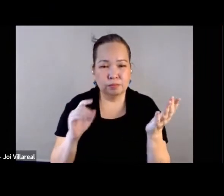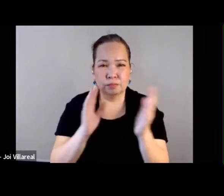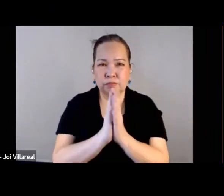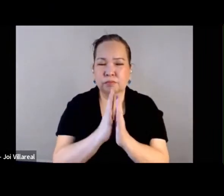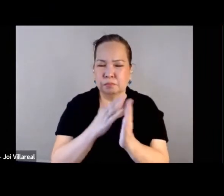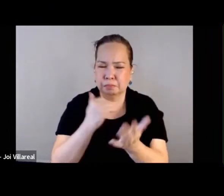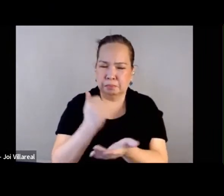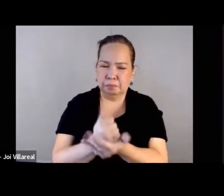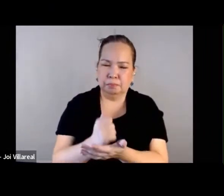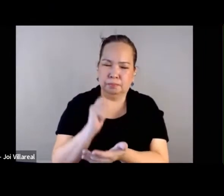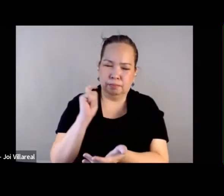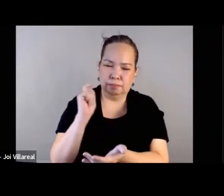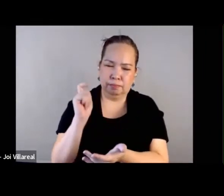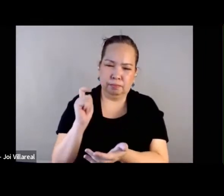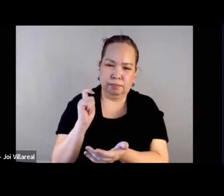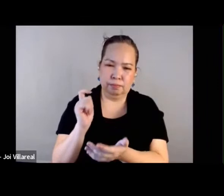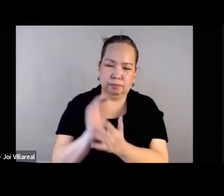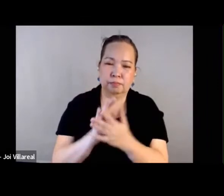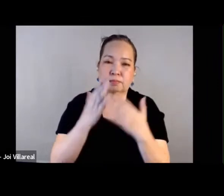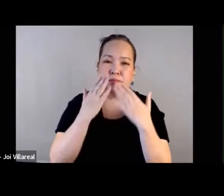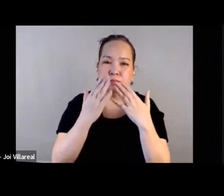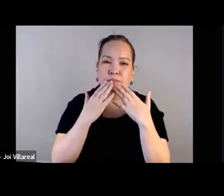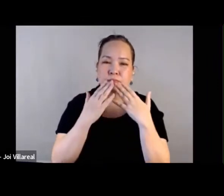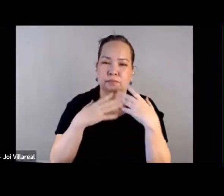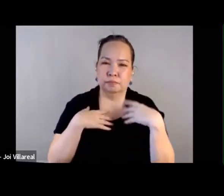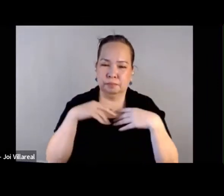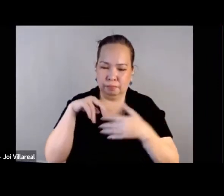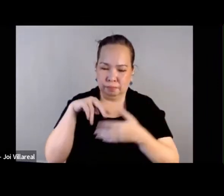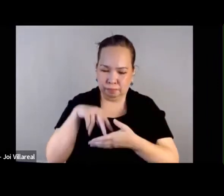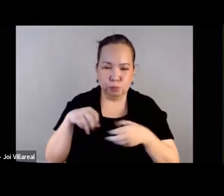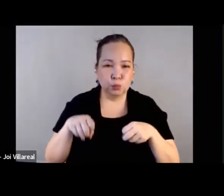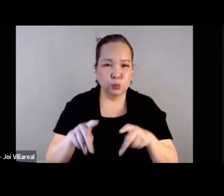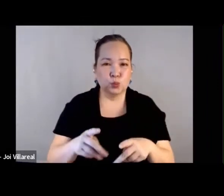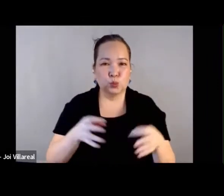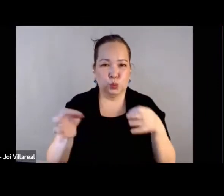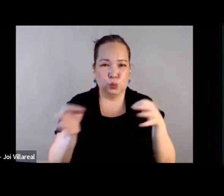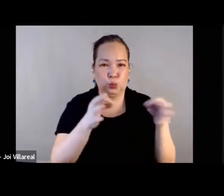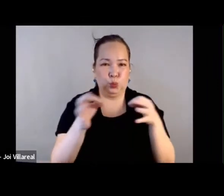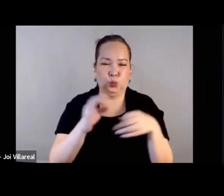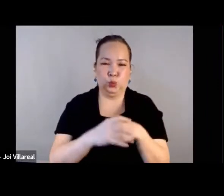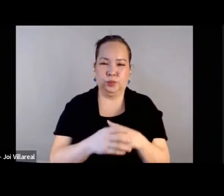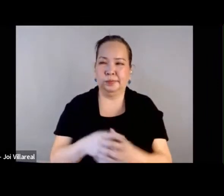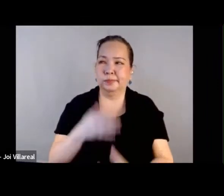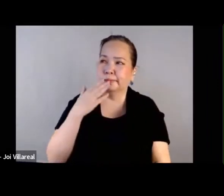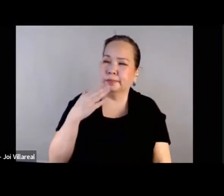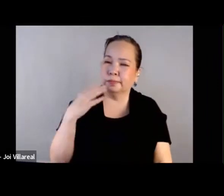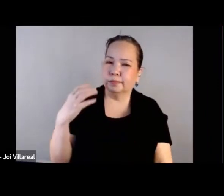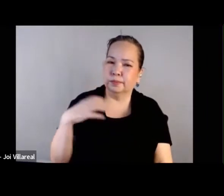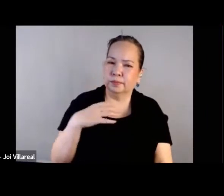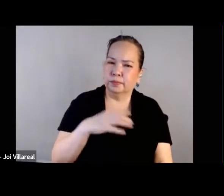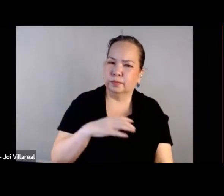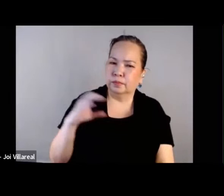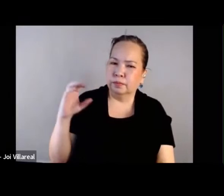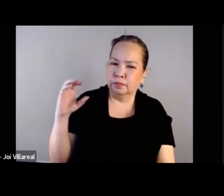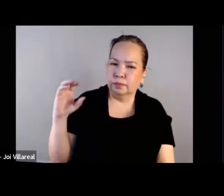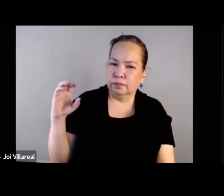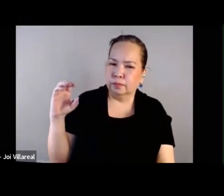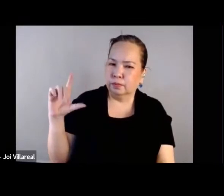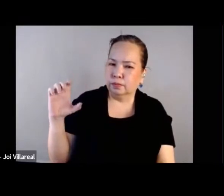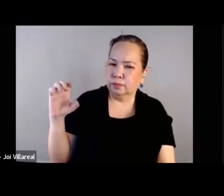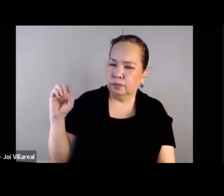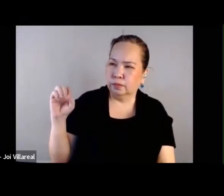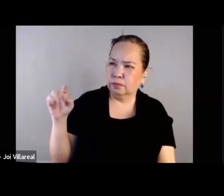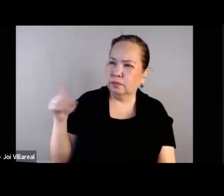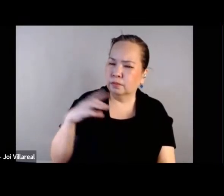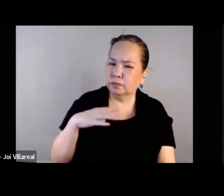passage. Thank you for the privilege of speaking, Mr. Chairman. Thank you, Kong Ecleo. Kong Ecleo, no, para maliwanag lang. I